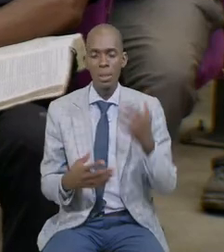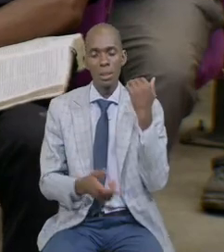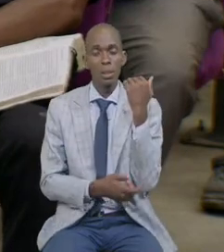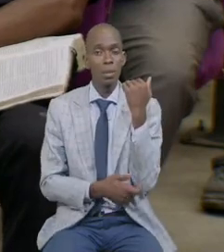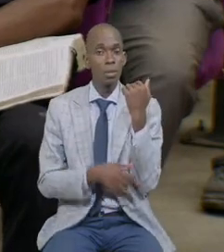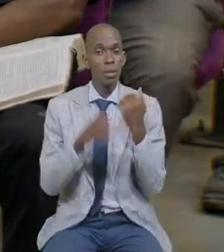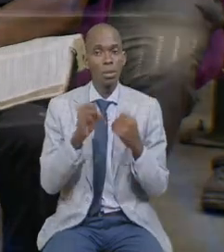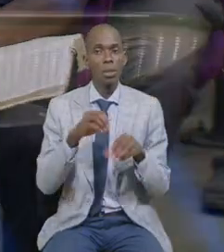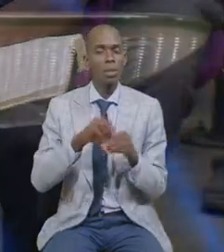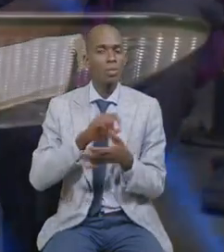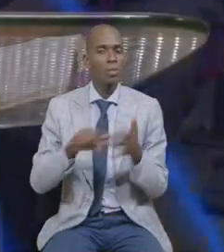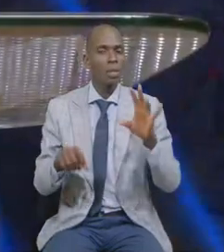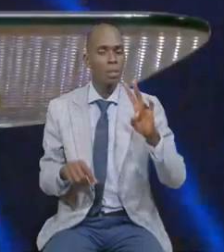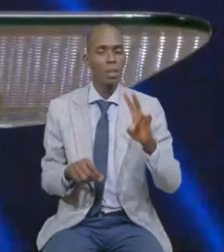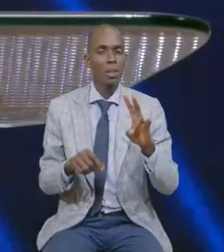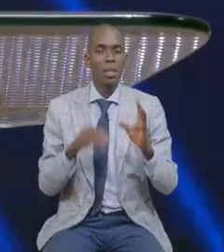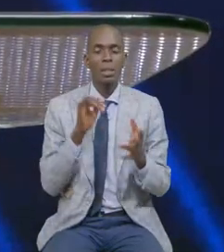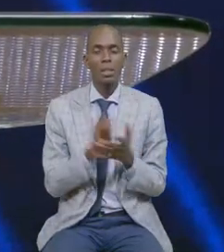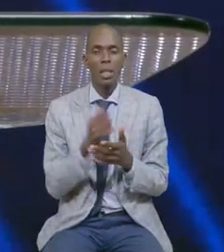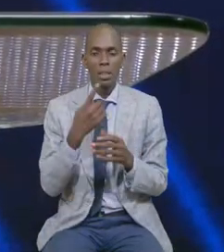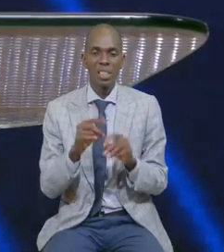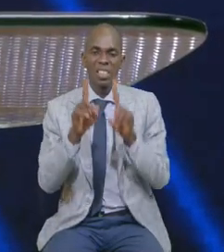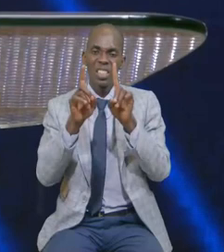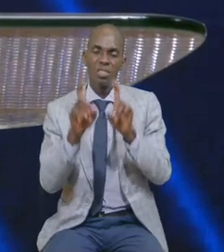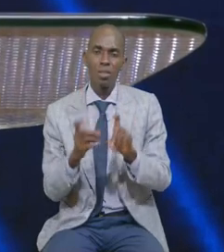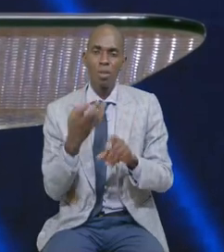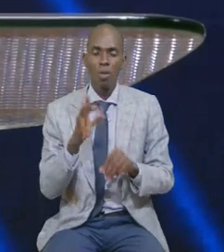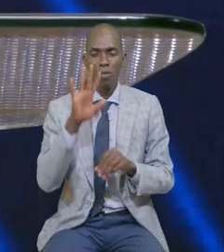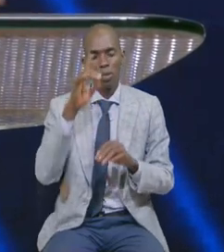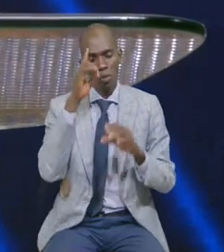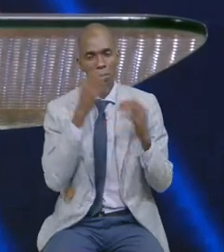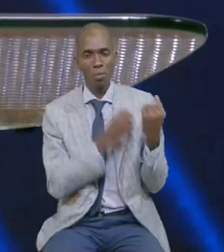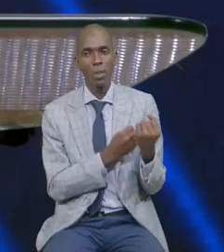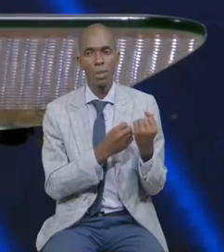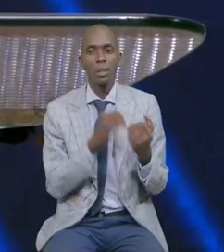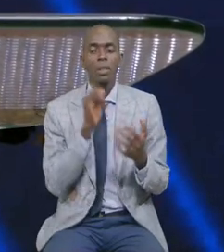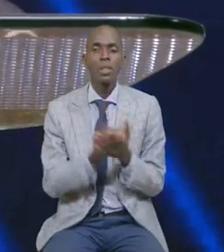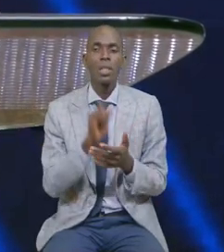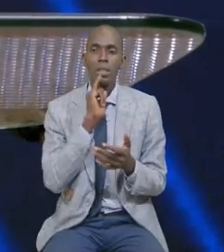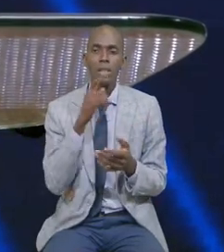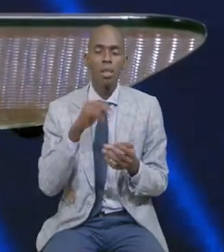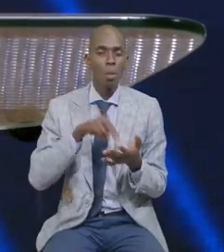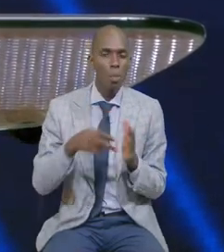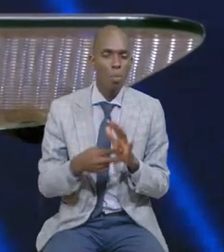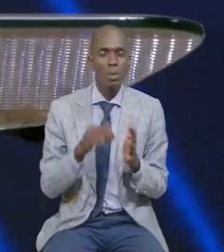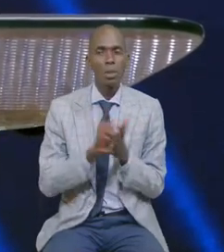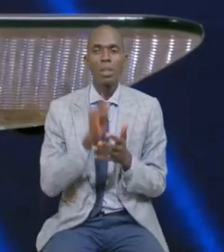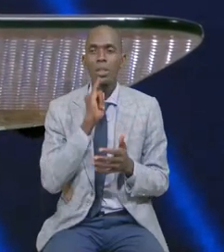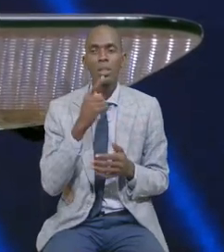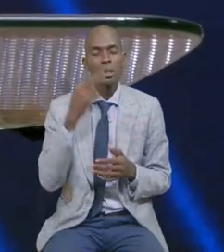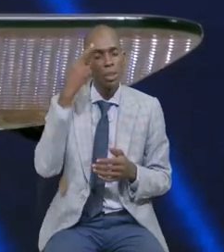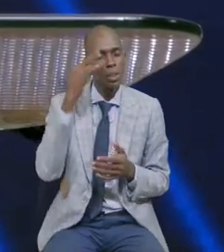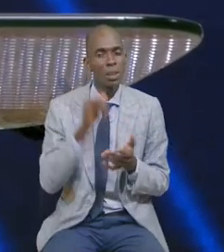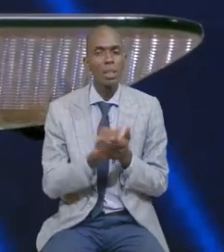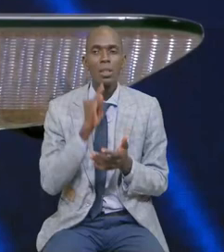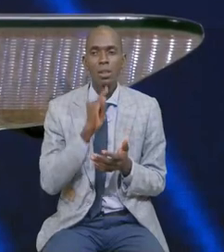7, it says that the trial of your faith, that the purpose, that the reason, that's what they want to get